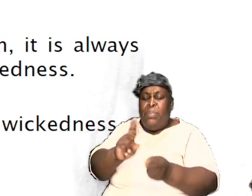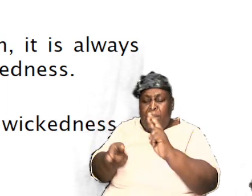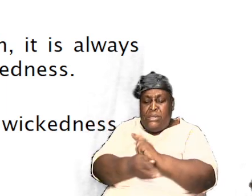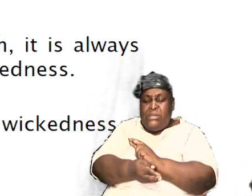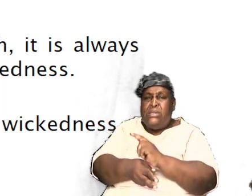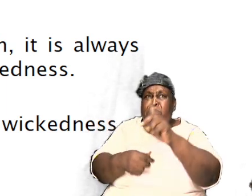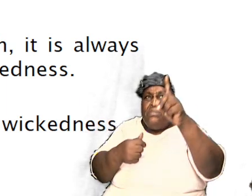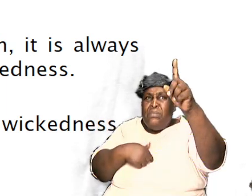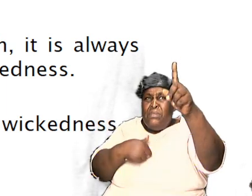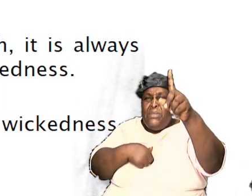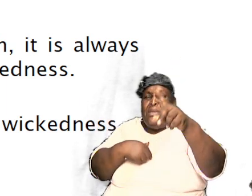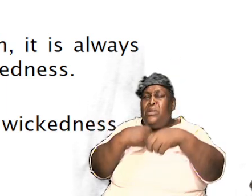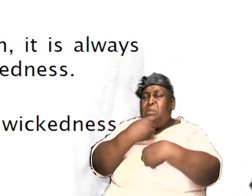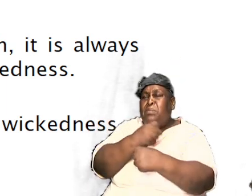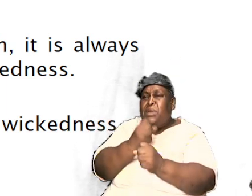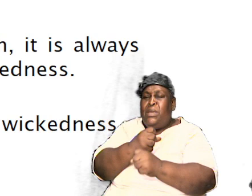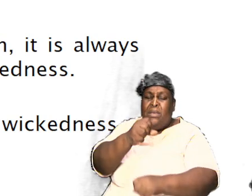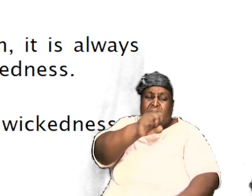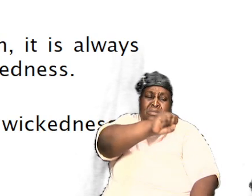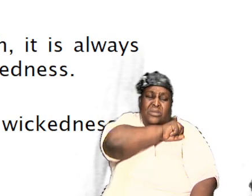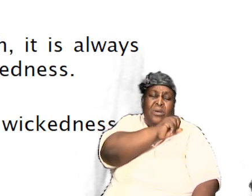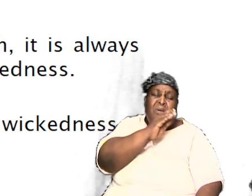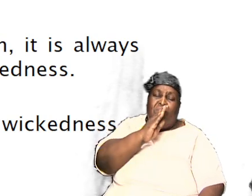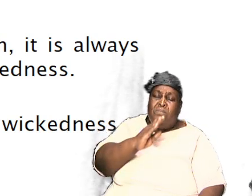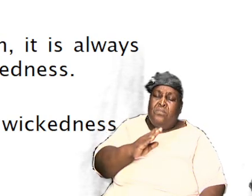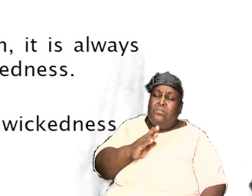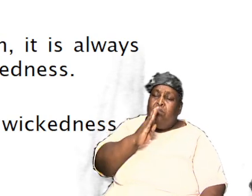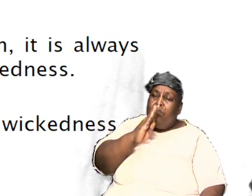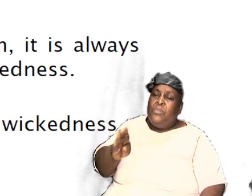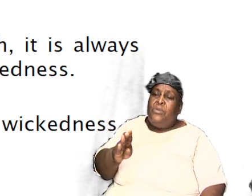me that I set fire to the king.